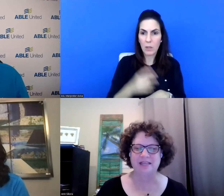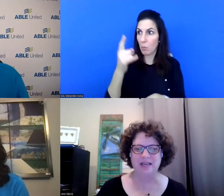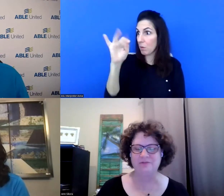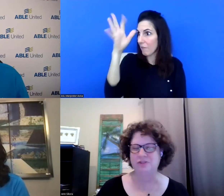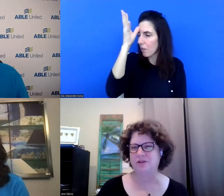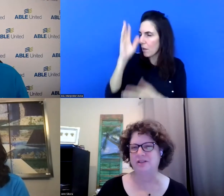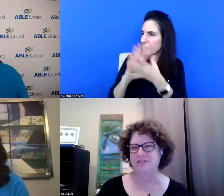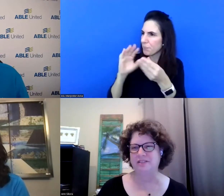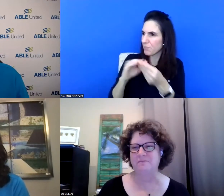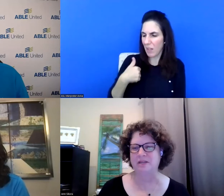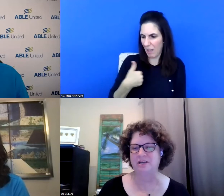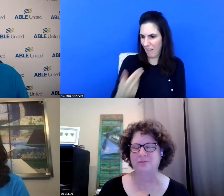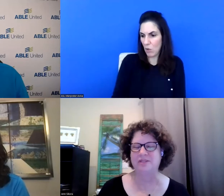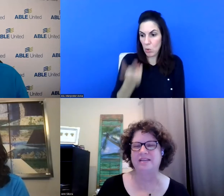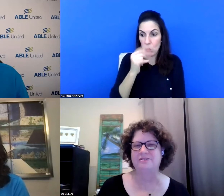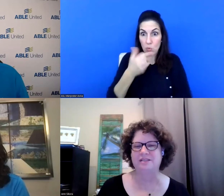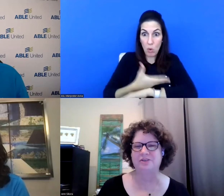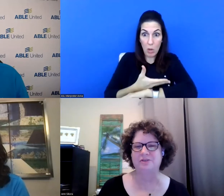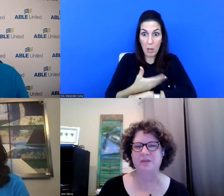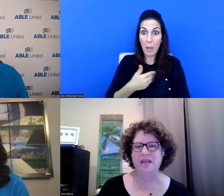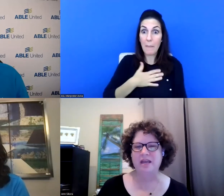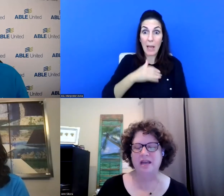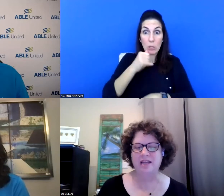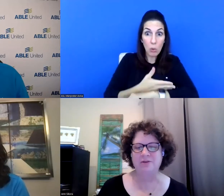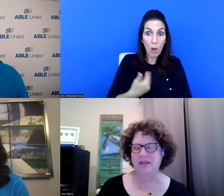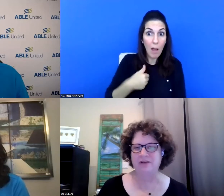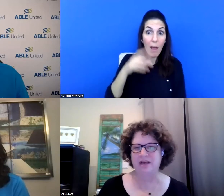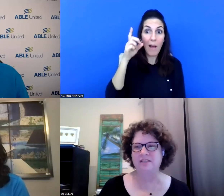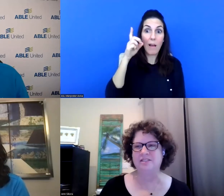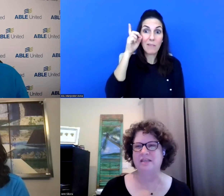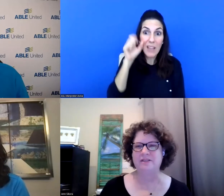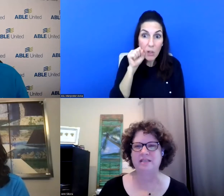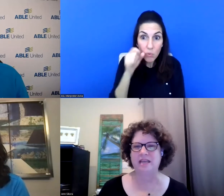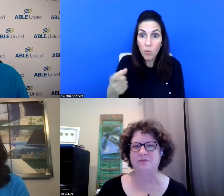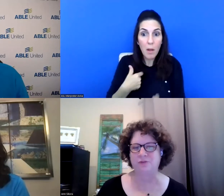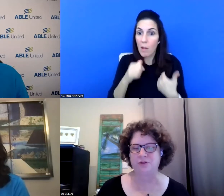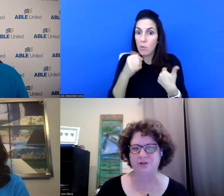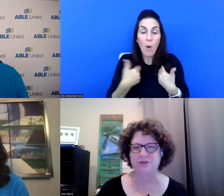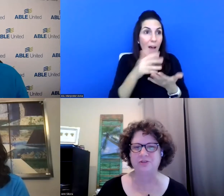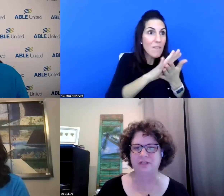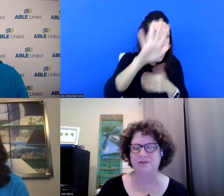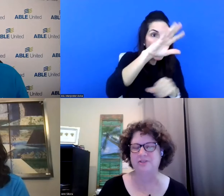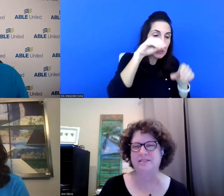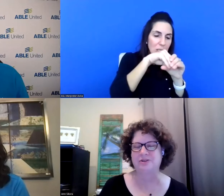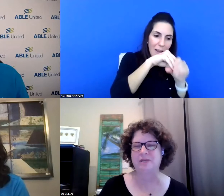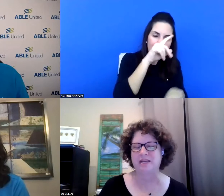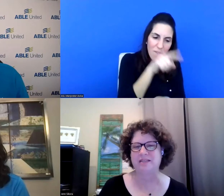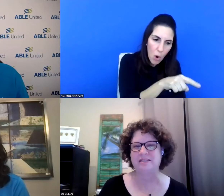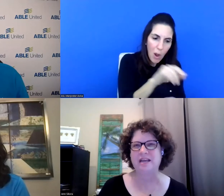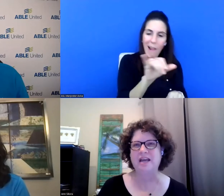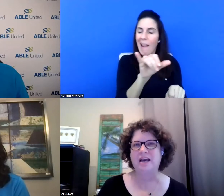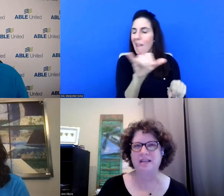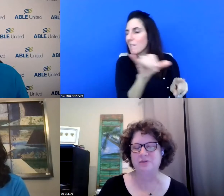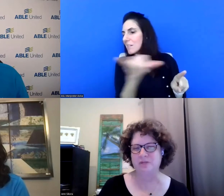says, I have 2 daughters, and my daughter with Down syndrome, I don't have a college savings account for her like her sister